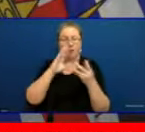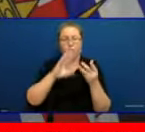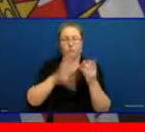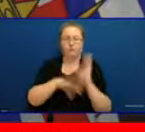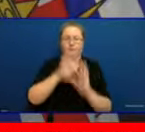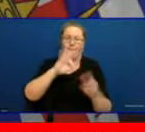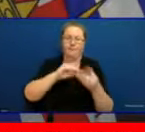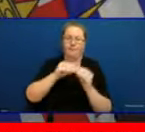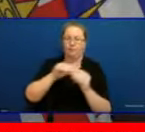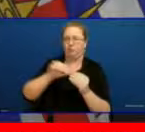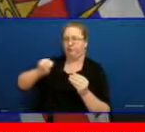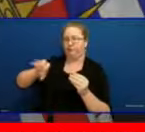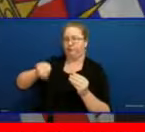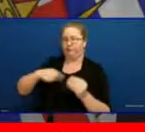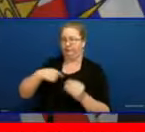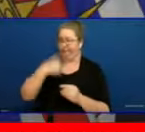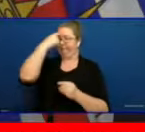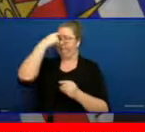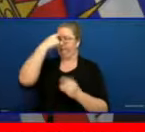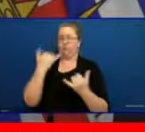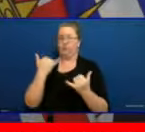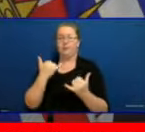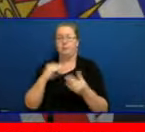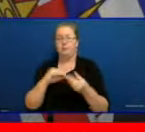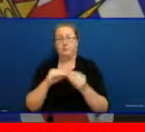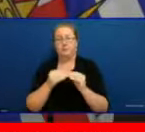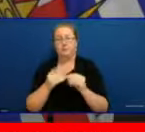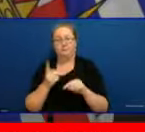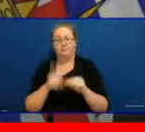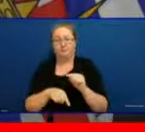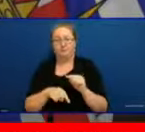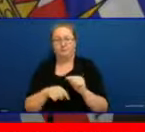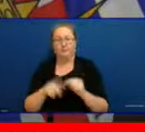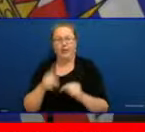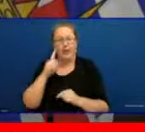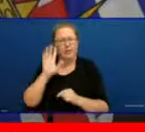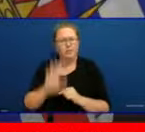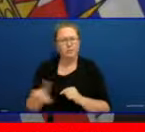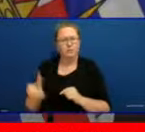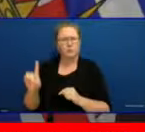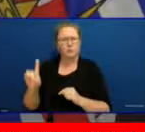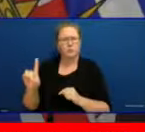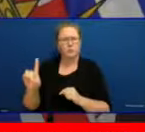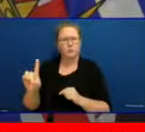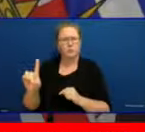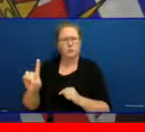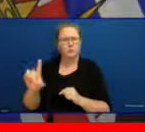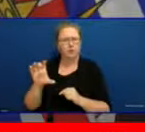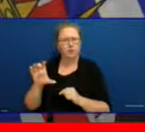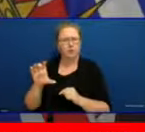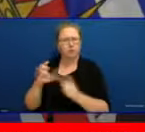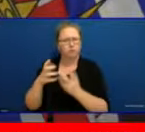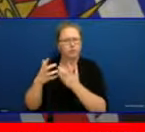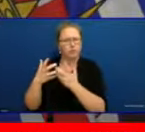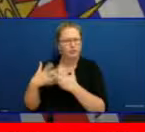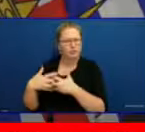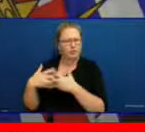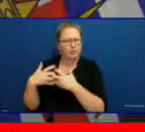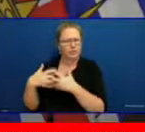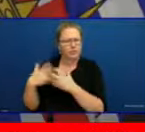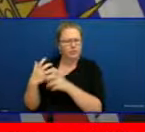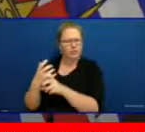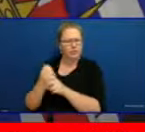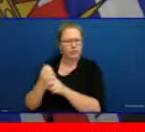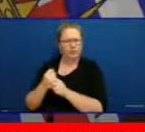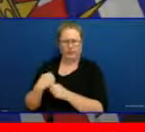I will have to get you the numbers. I do have the numbers, I just don't have them off the top of my head. I think it was 100 and some